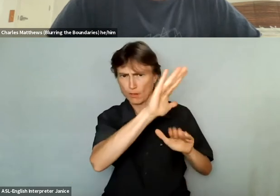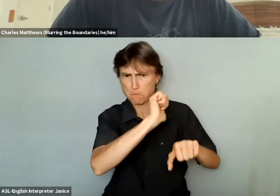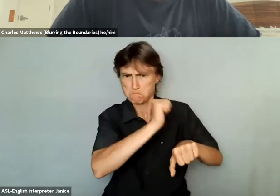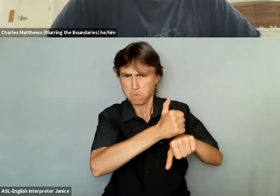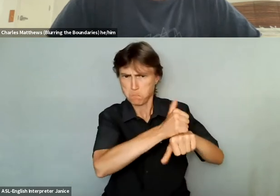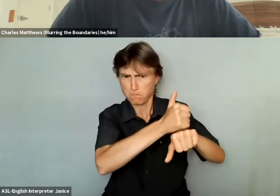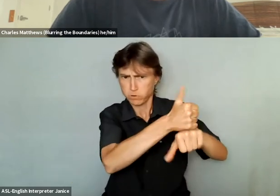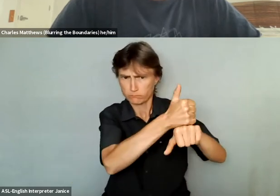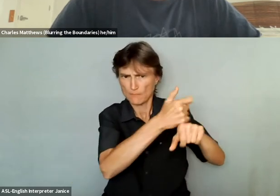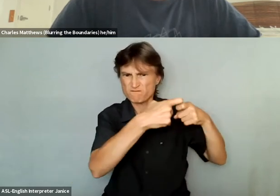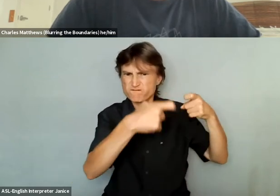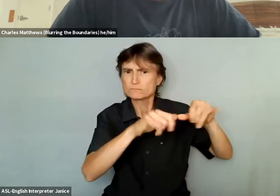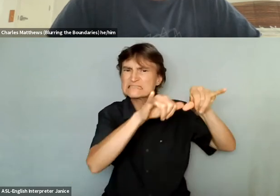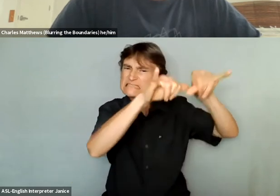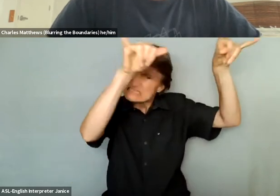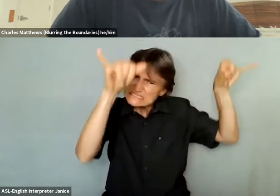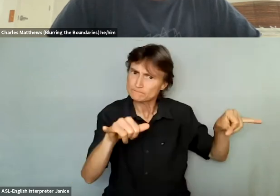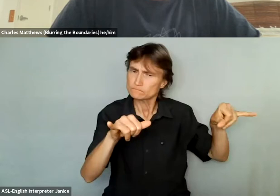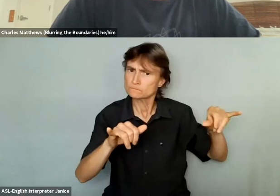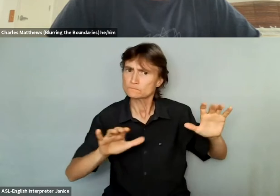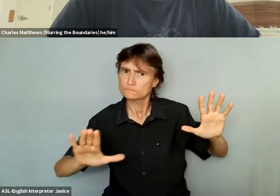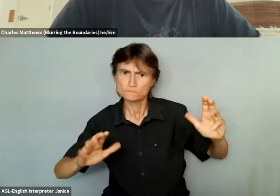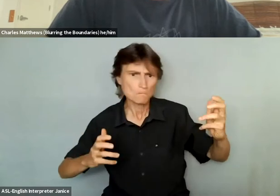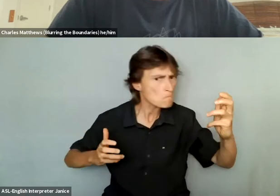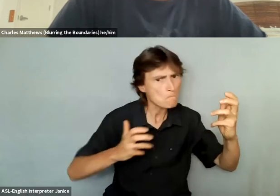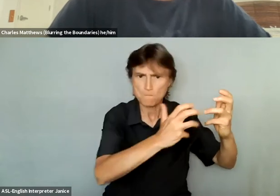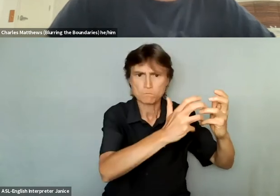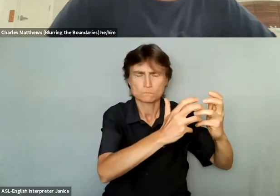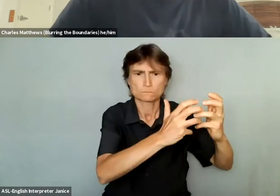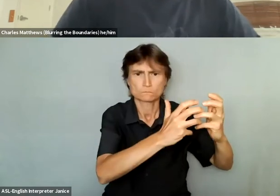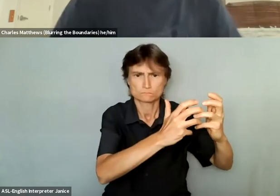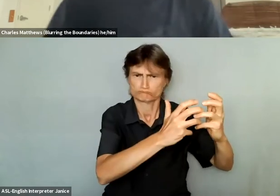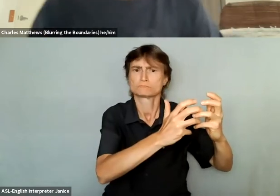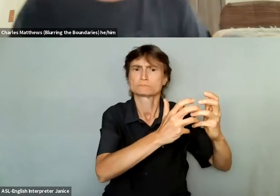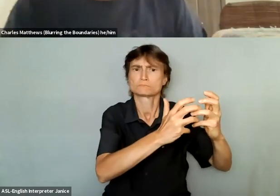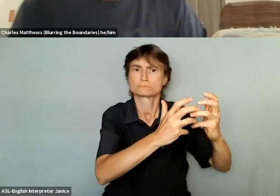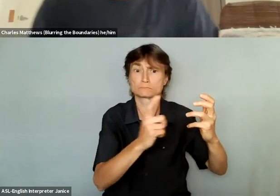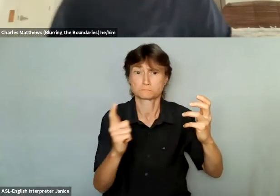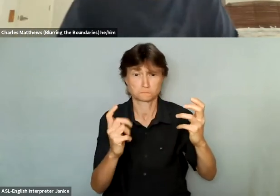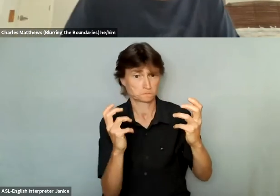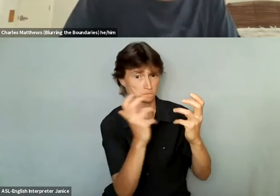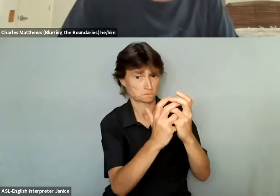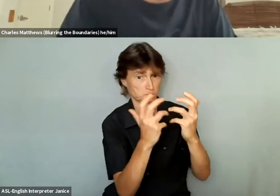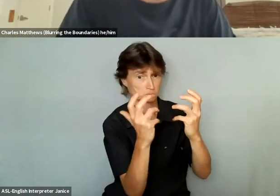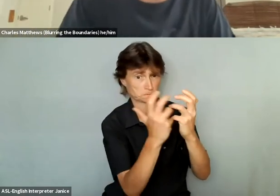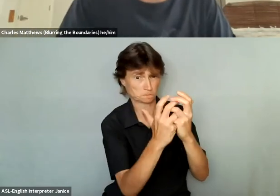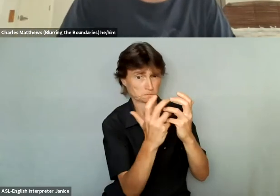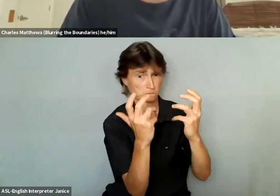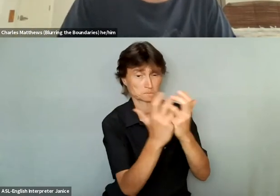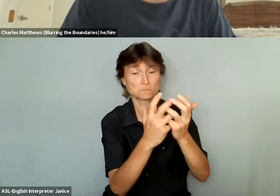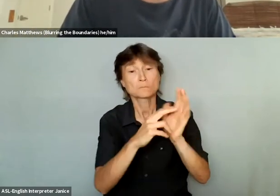And with that, it leads to the trap of internalized ableism.